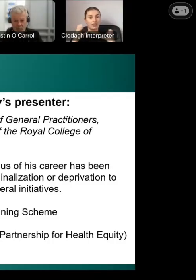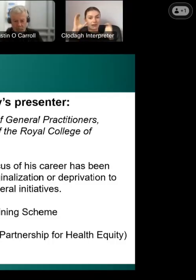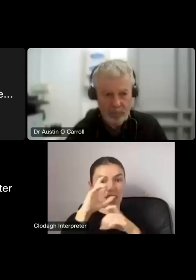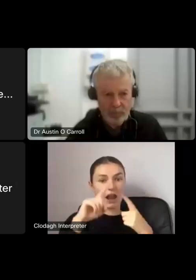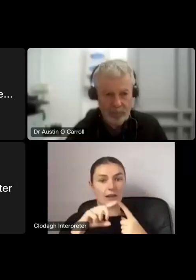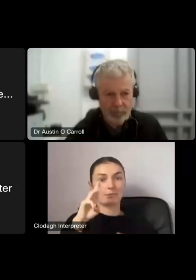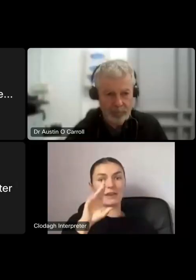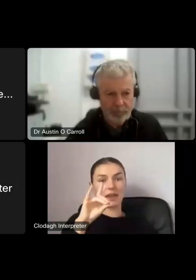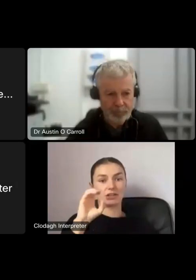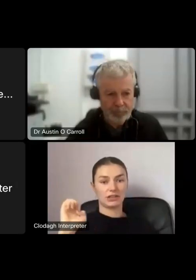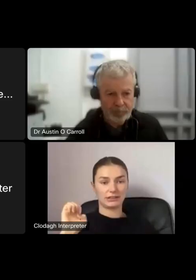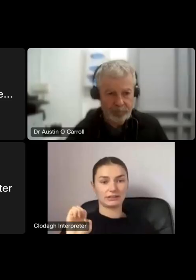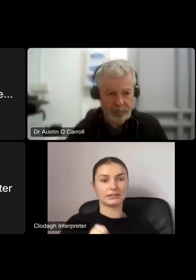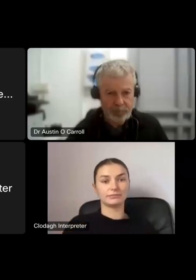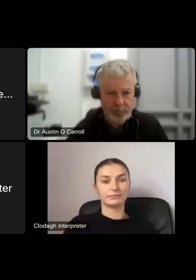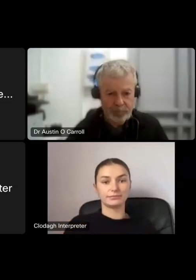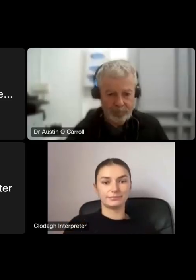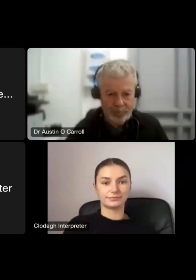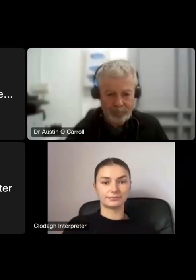Equity.